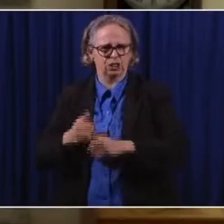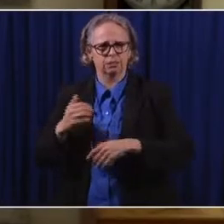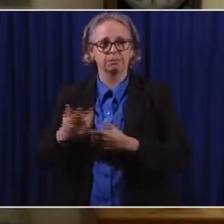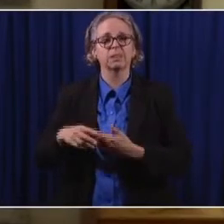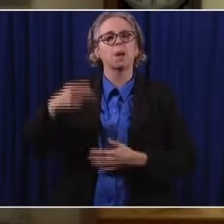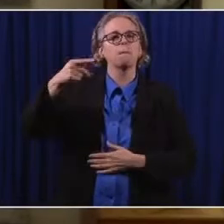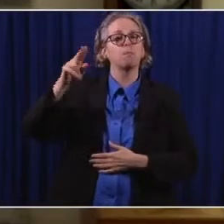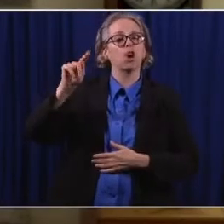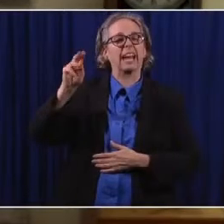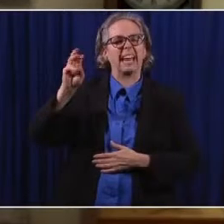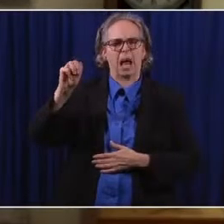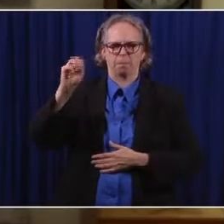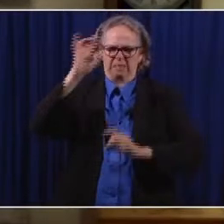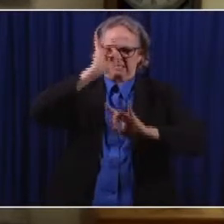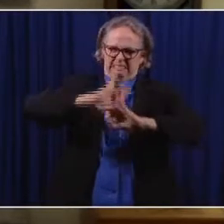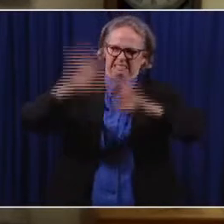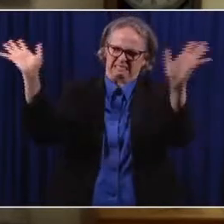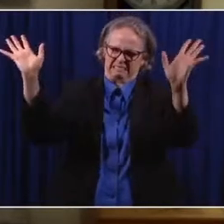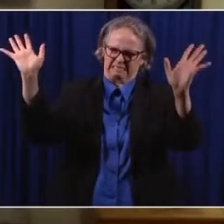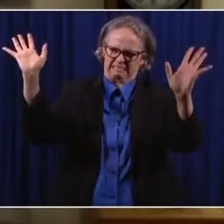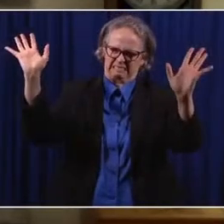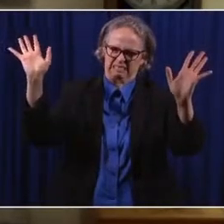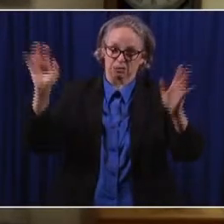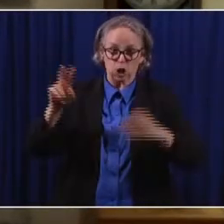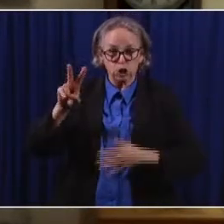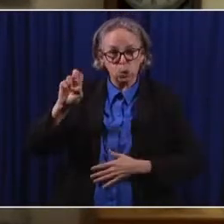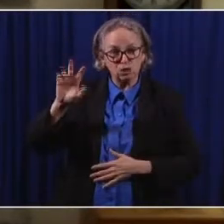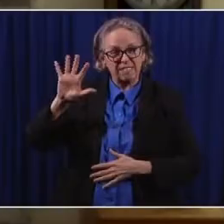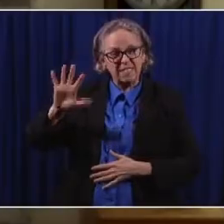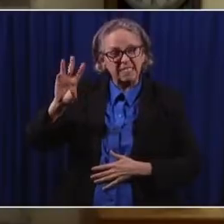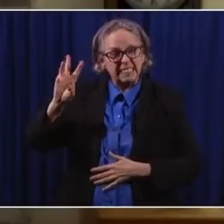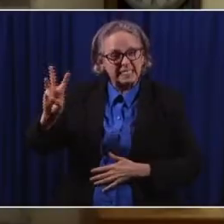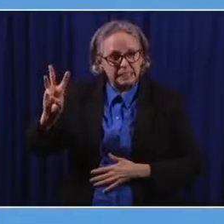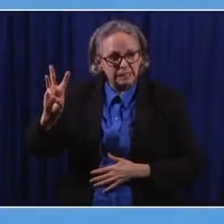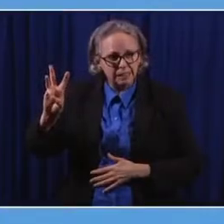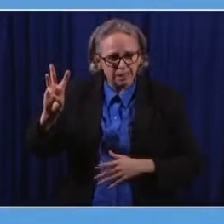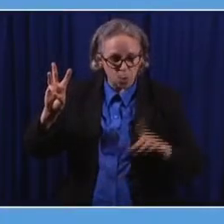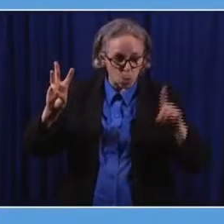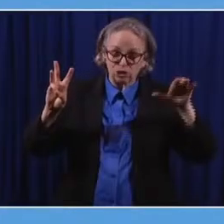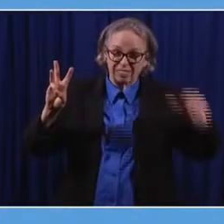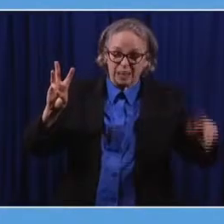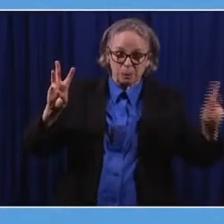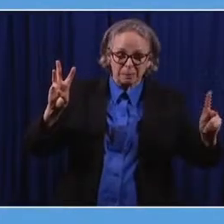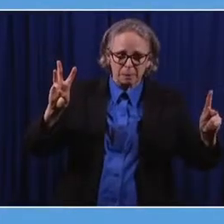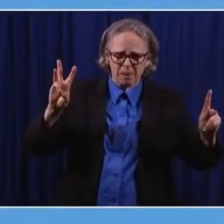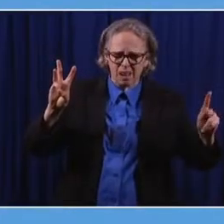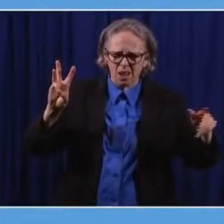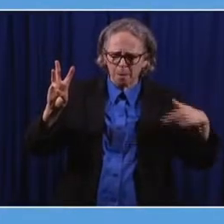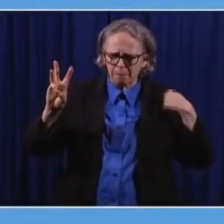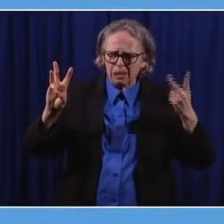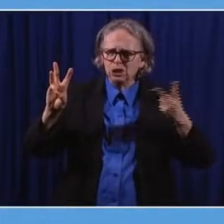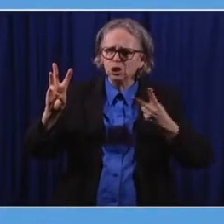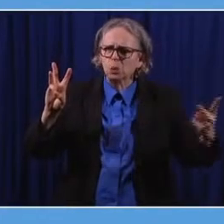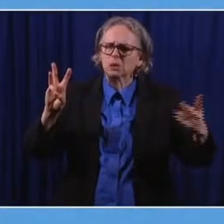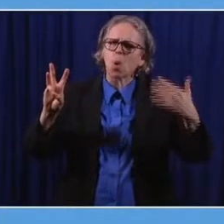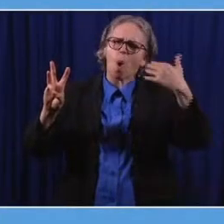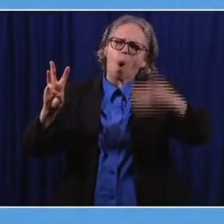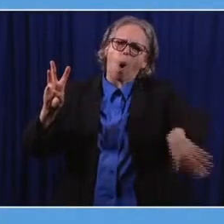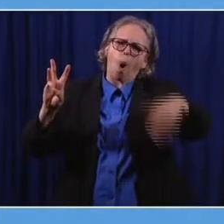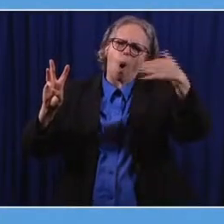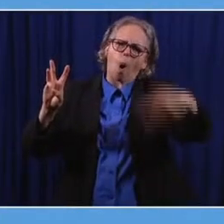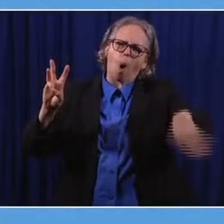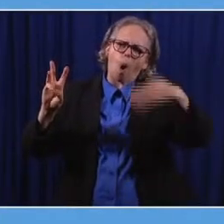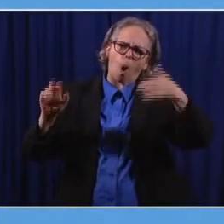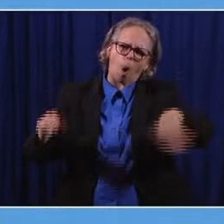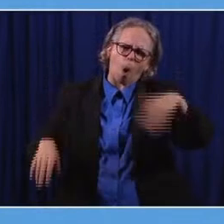number 1, 256 cases per 100,000 in the past 2 weeks. They continue red for the 3rd